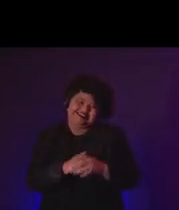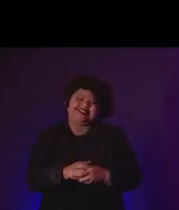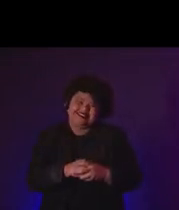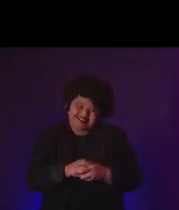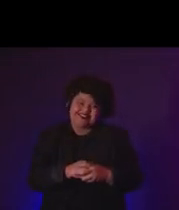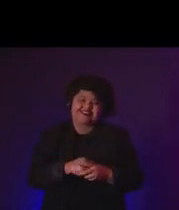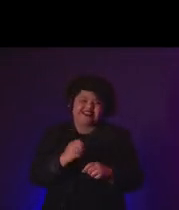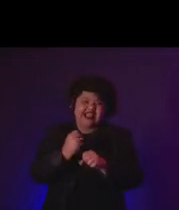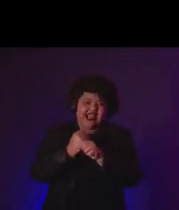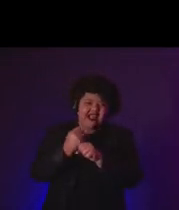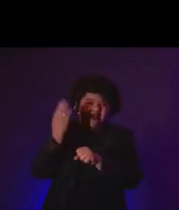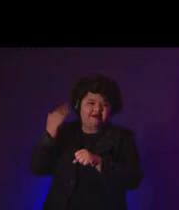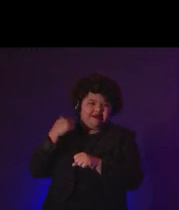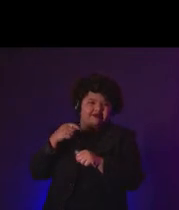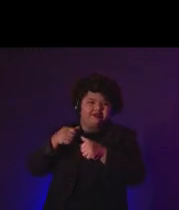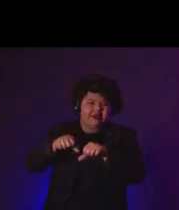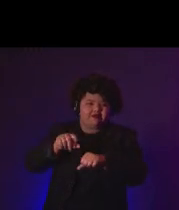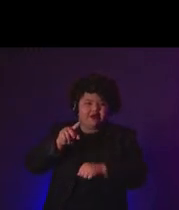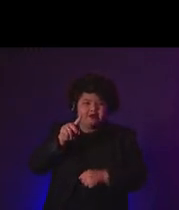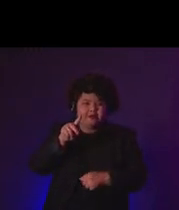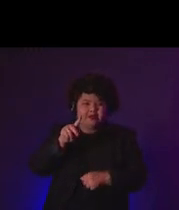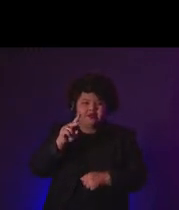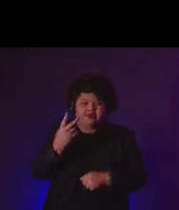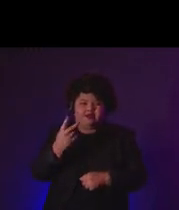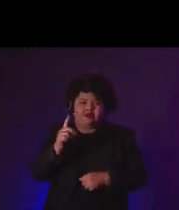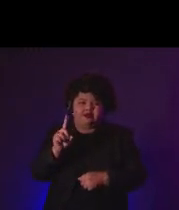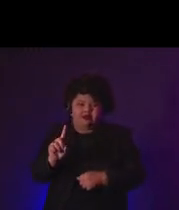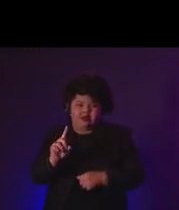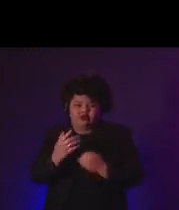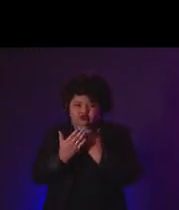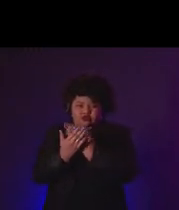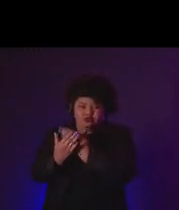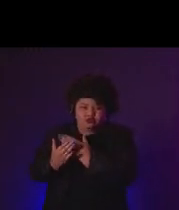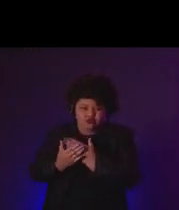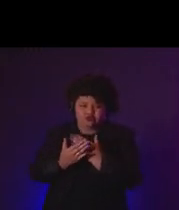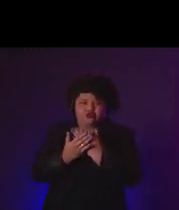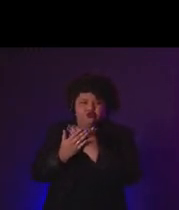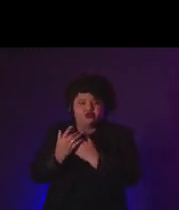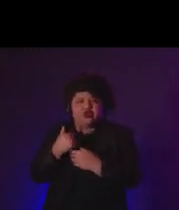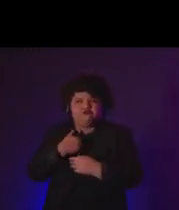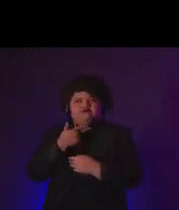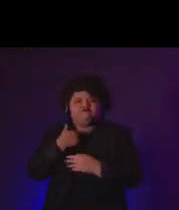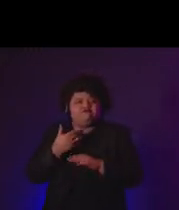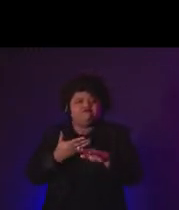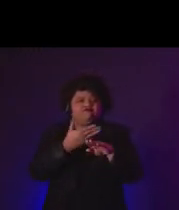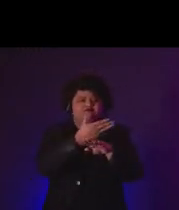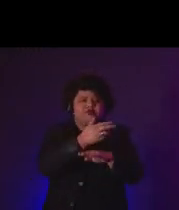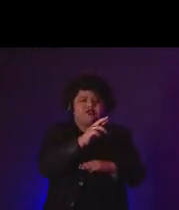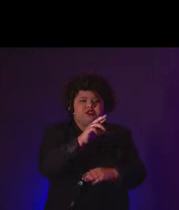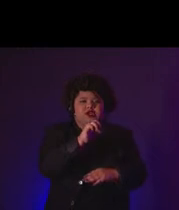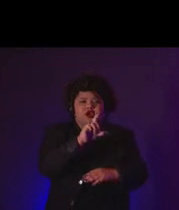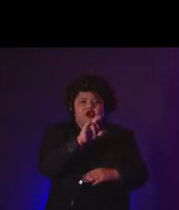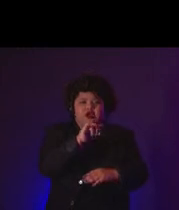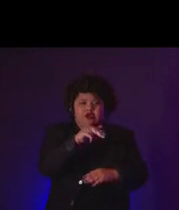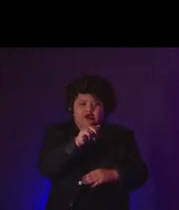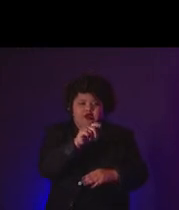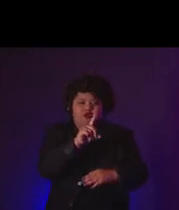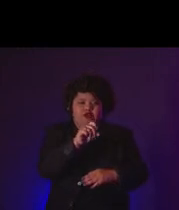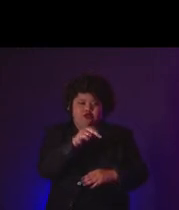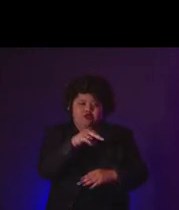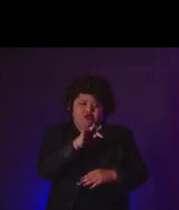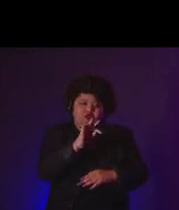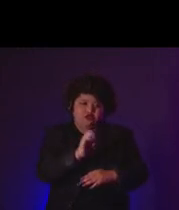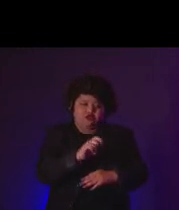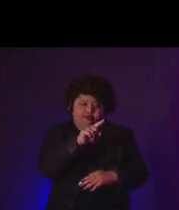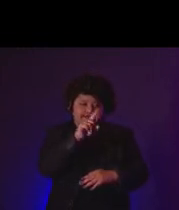program, North Carolina was my long shot. And I didn't expect to get in. They were only accepting four. But